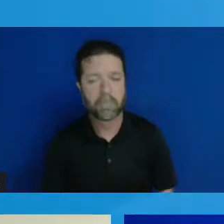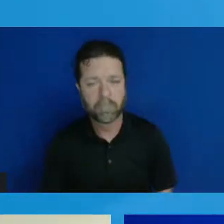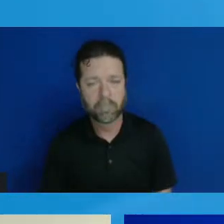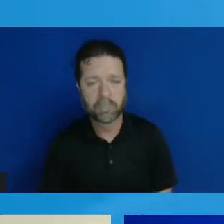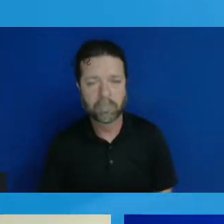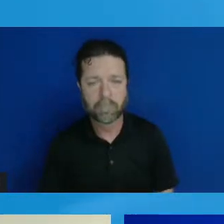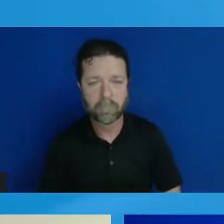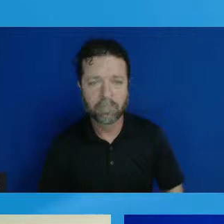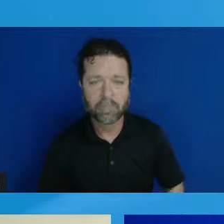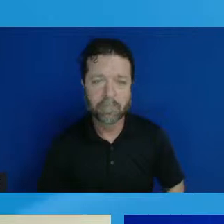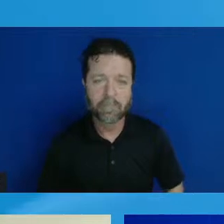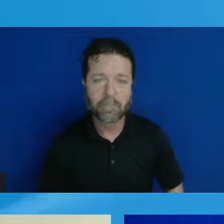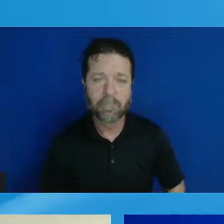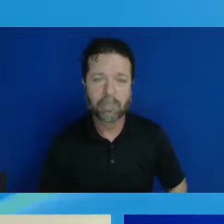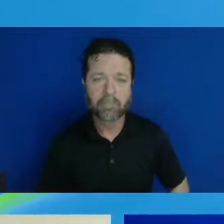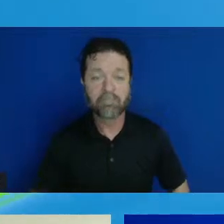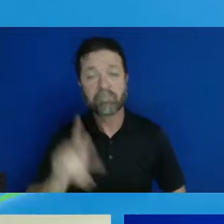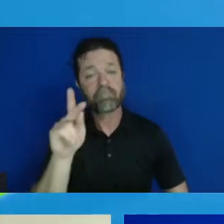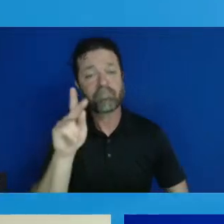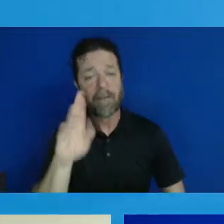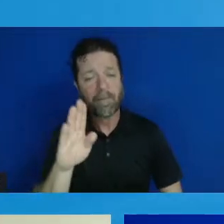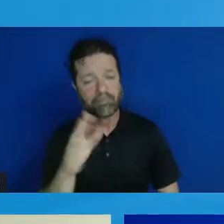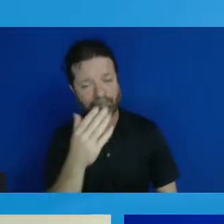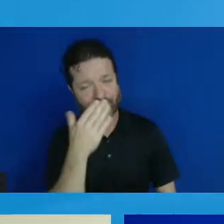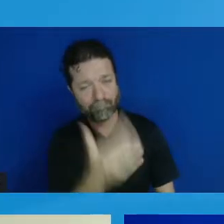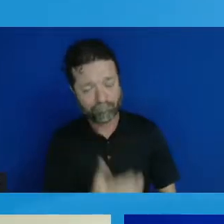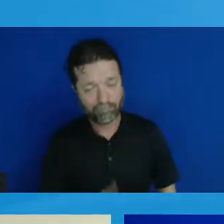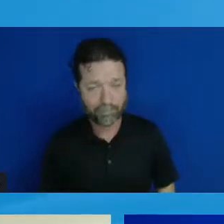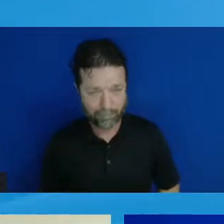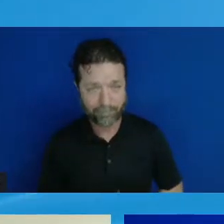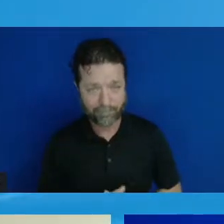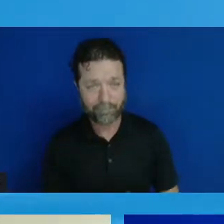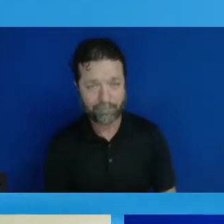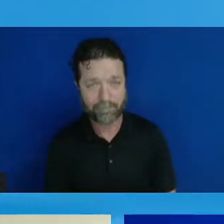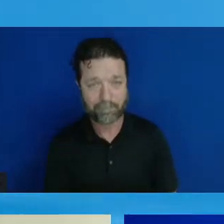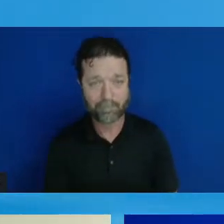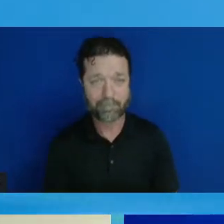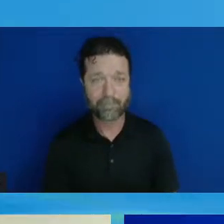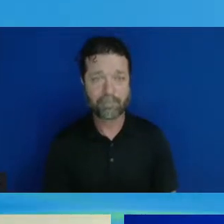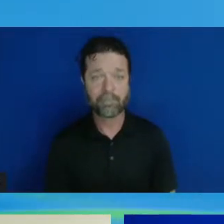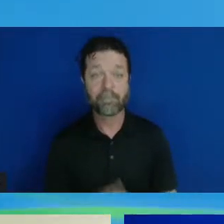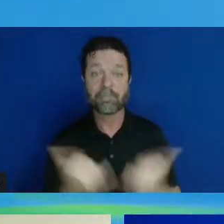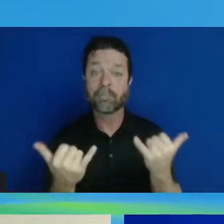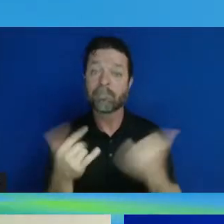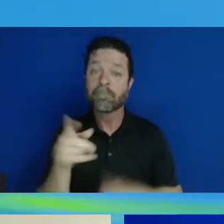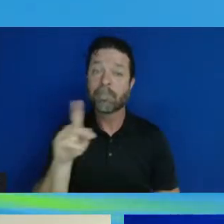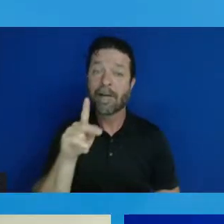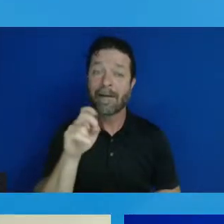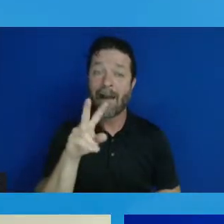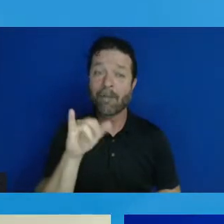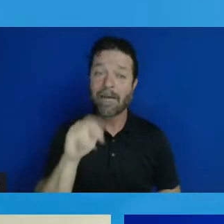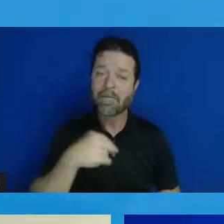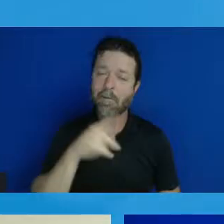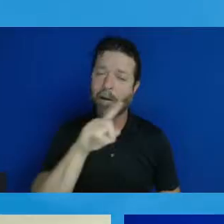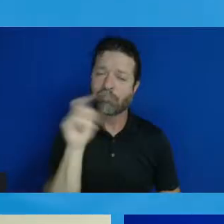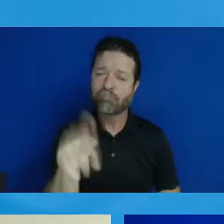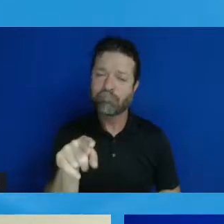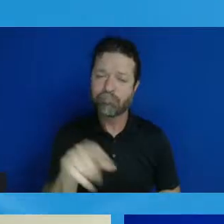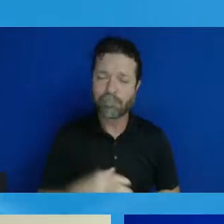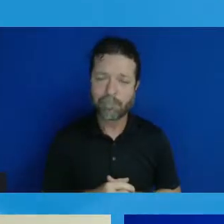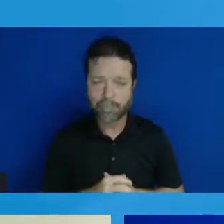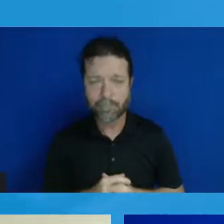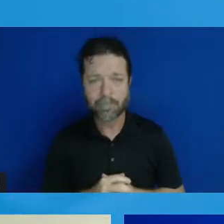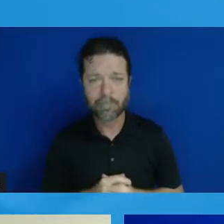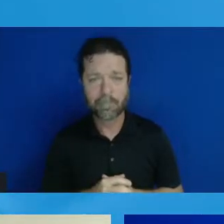Perfect. Thank you. Thank you. And then Kevin, so next question is for you. So as far as the recruiting